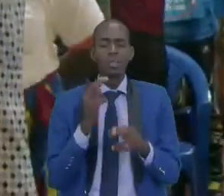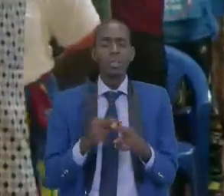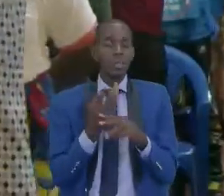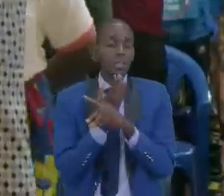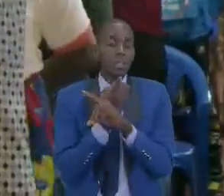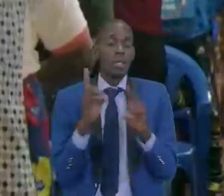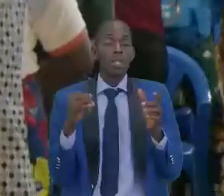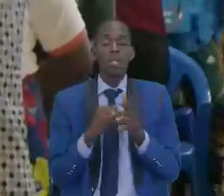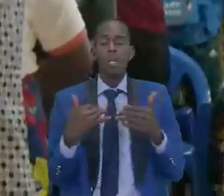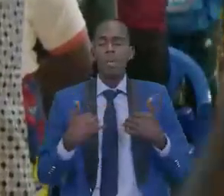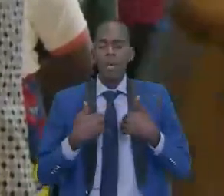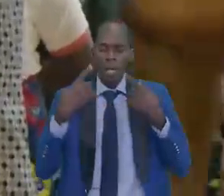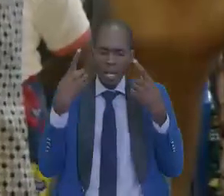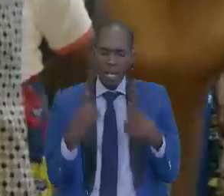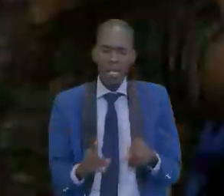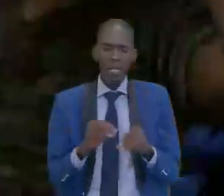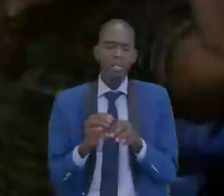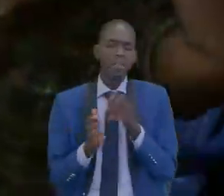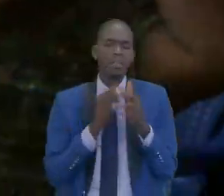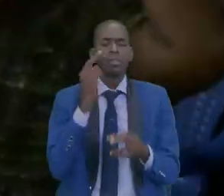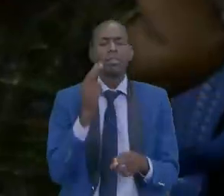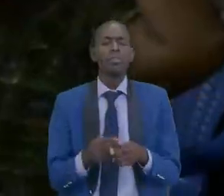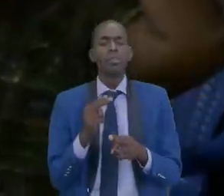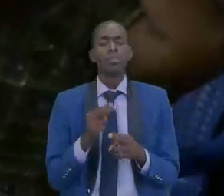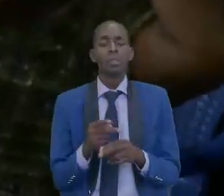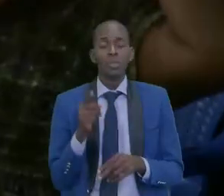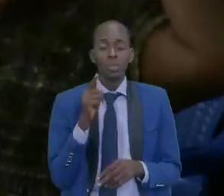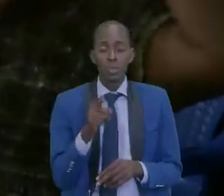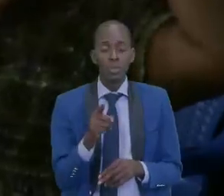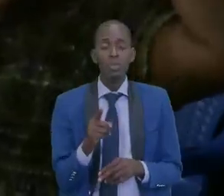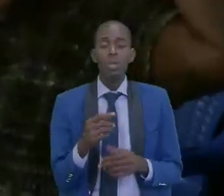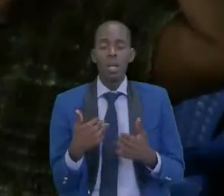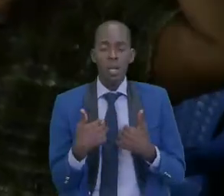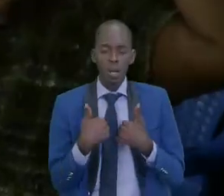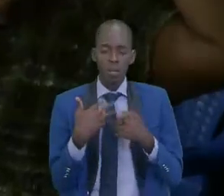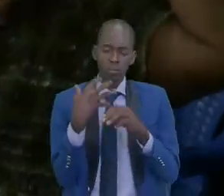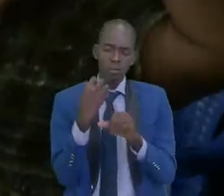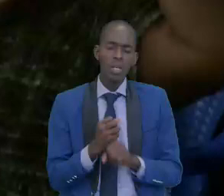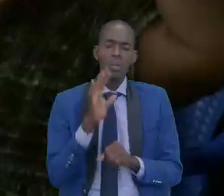Deliverance, it has happened. You have got your own.